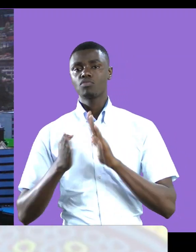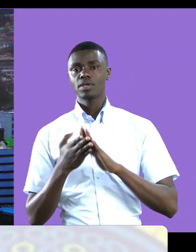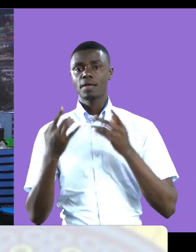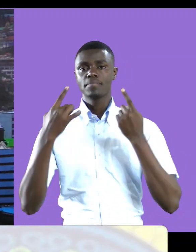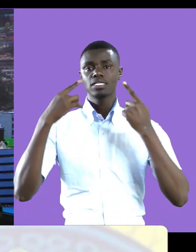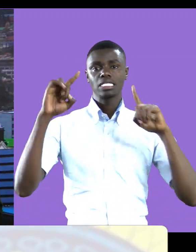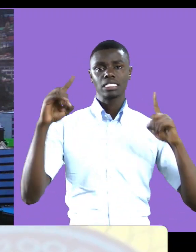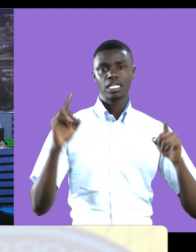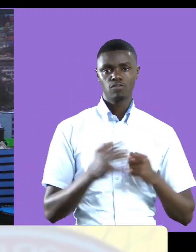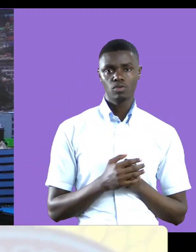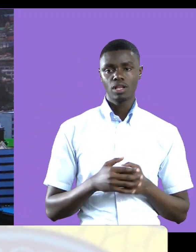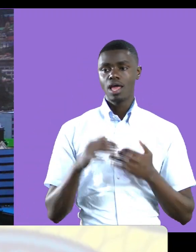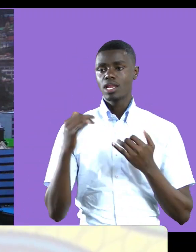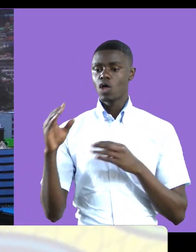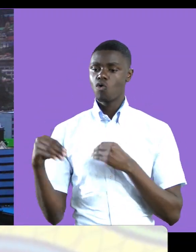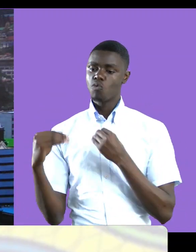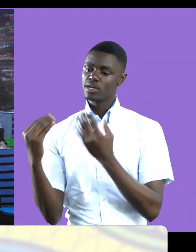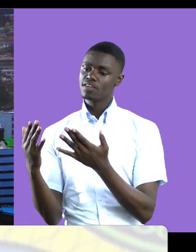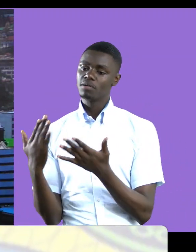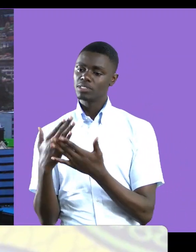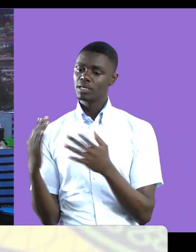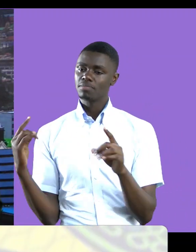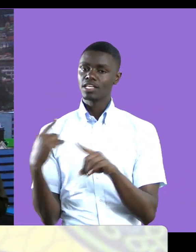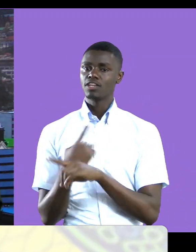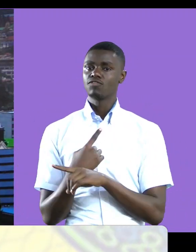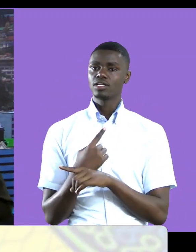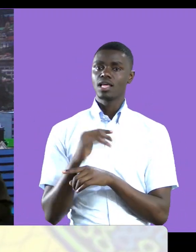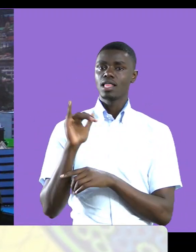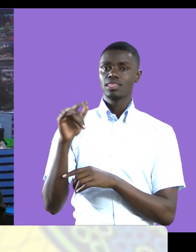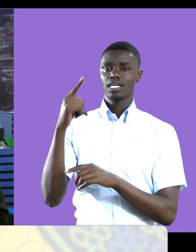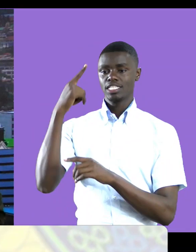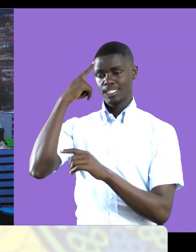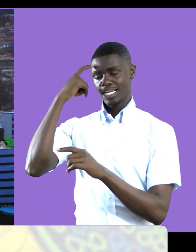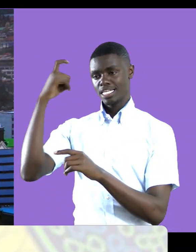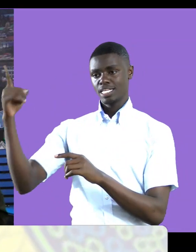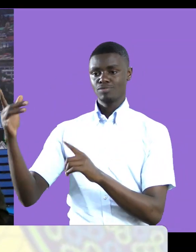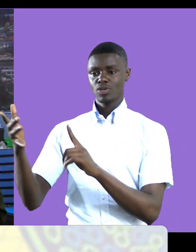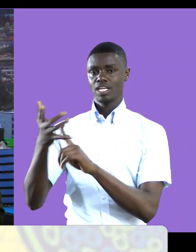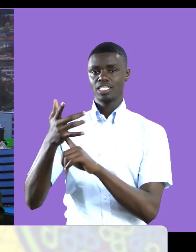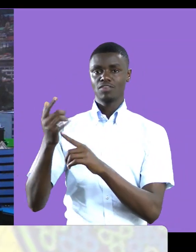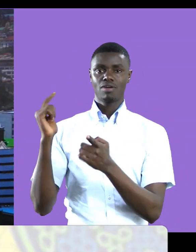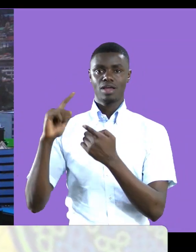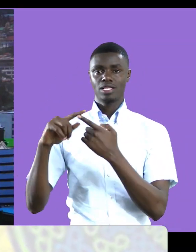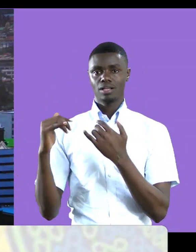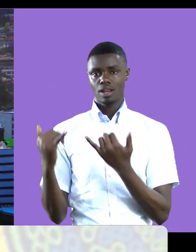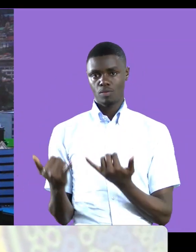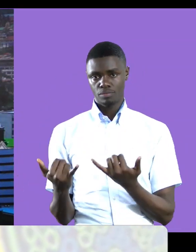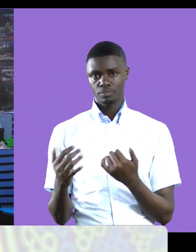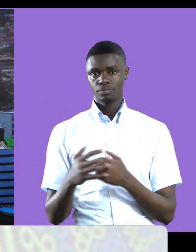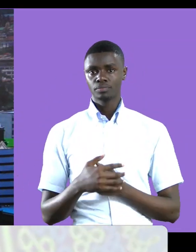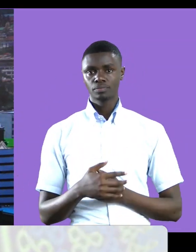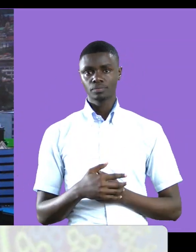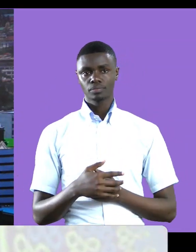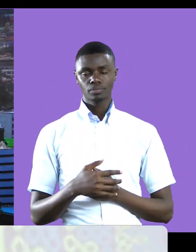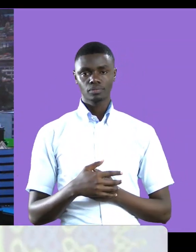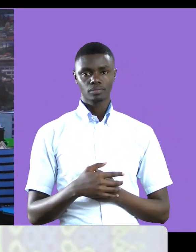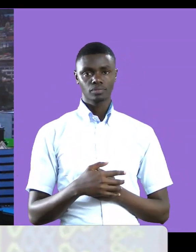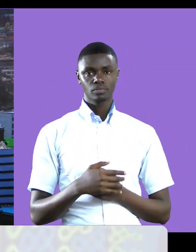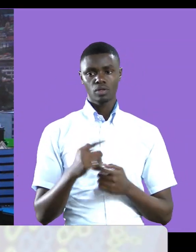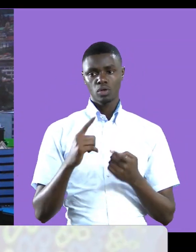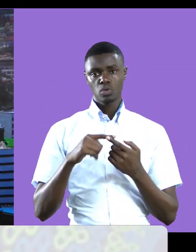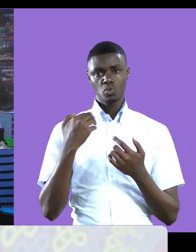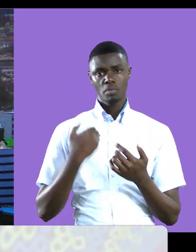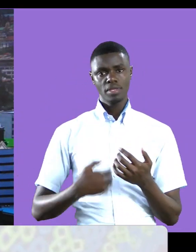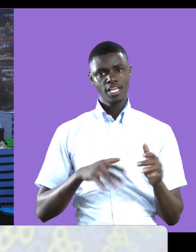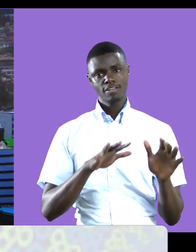may impact out to be tofauti. Na hiyo ndio ilikuwa goal yake. Ndio hiyo sasa. Anaachieve the success. Ile tulio alikuwa kufanya. So to me, yes, big